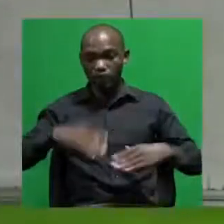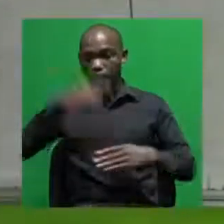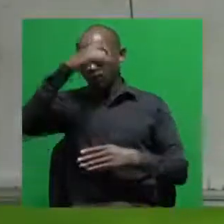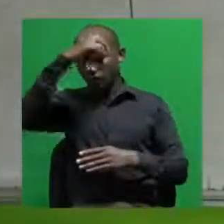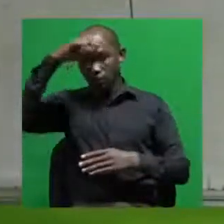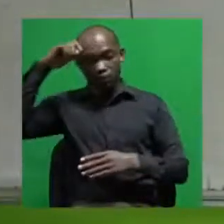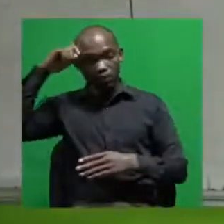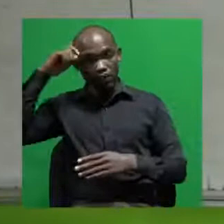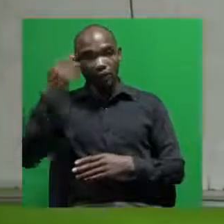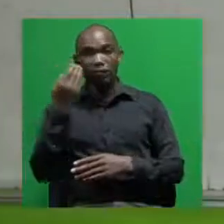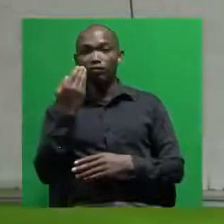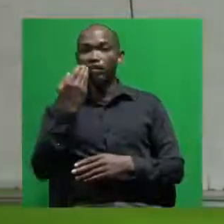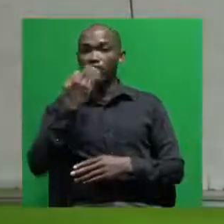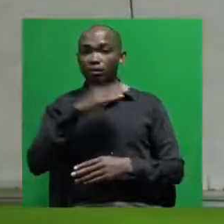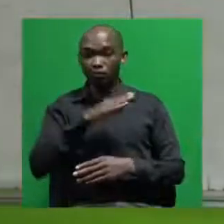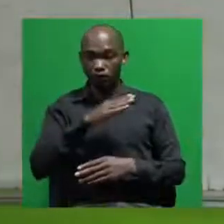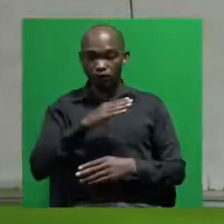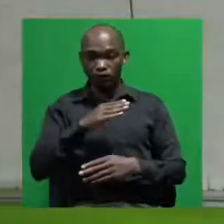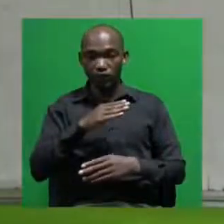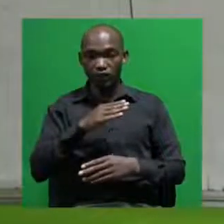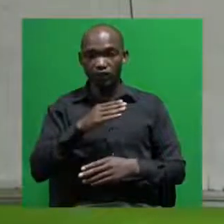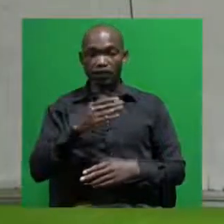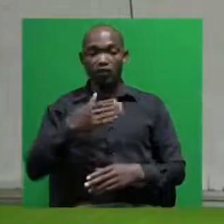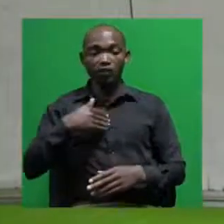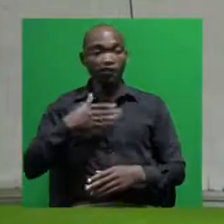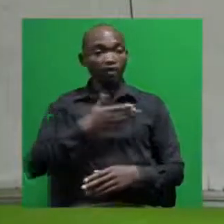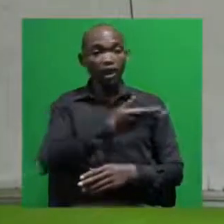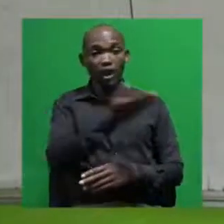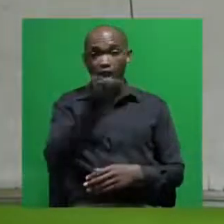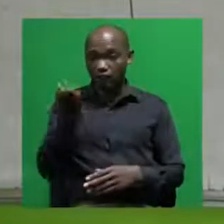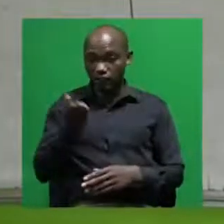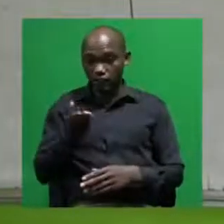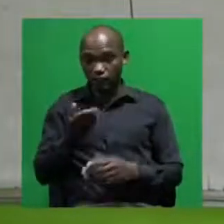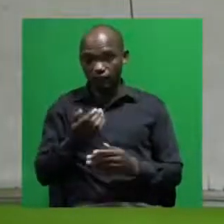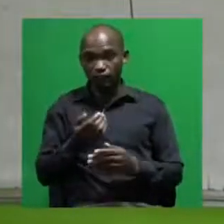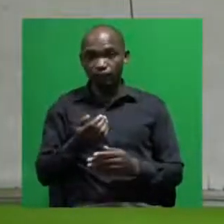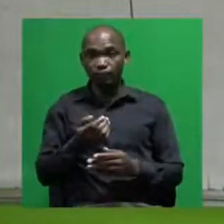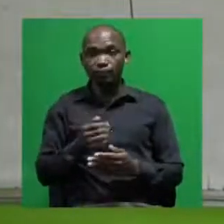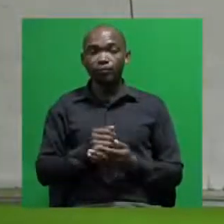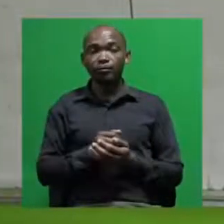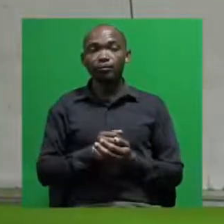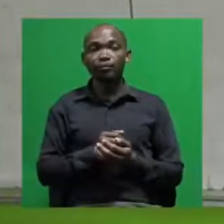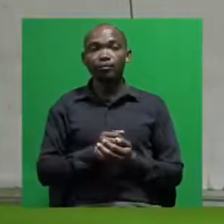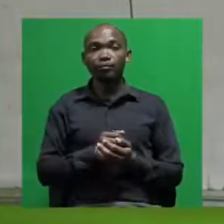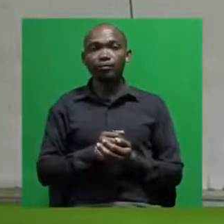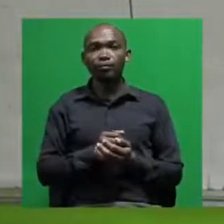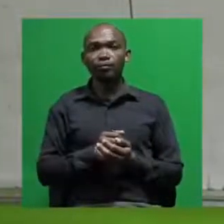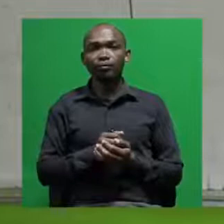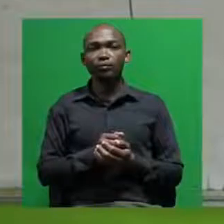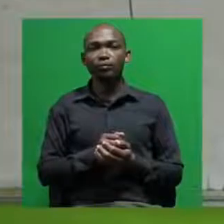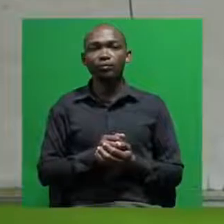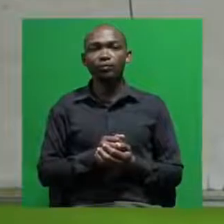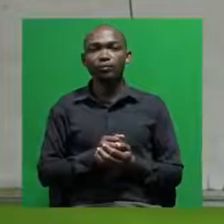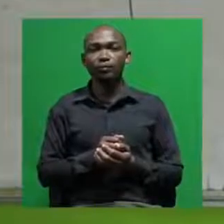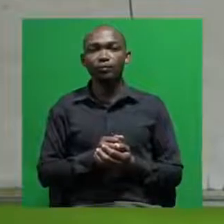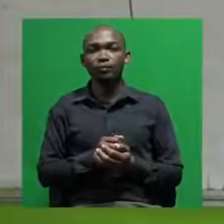which is very, very important for us, the human